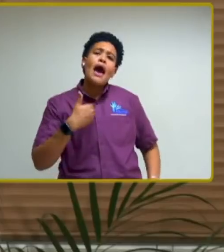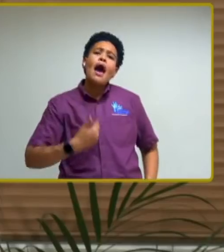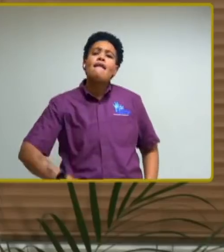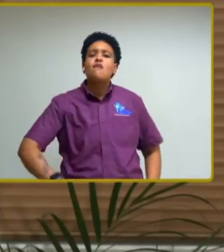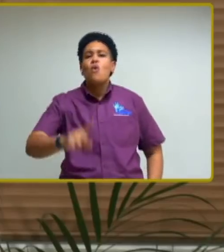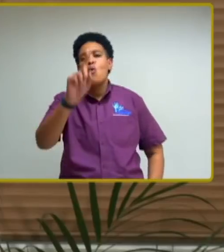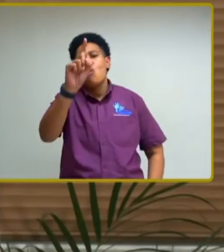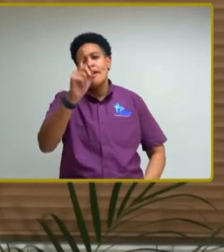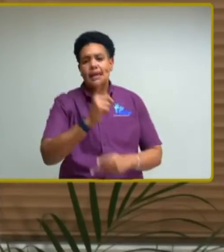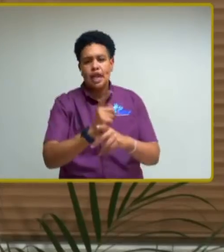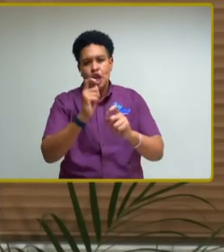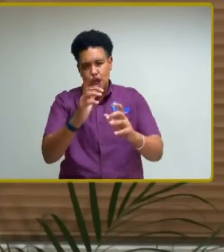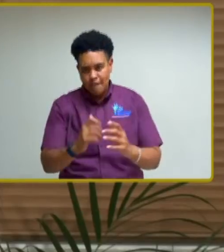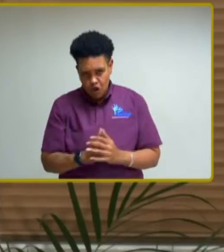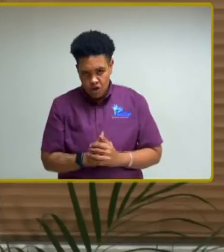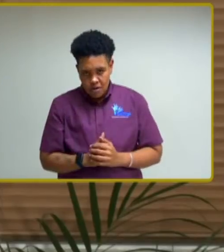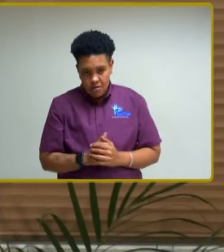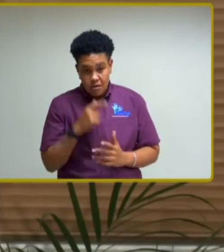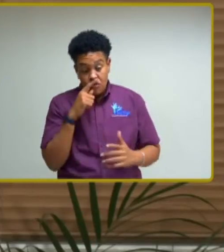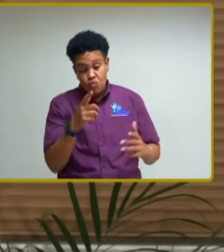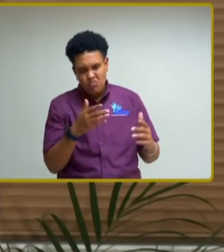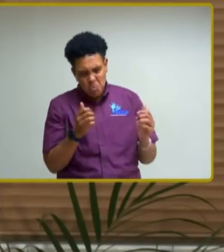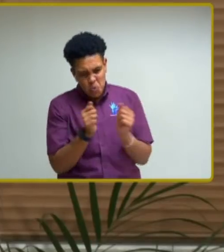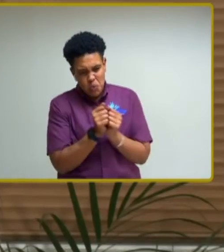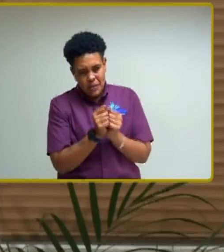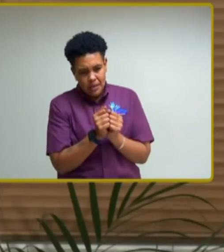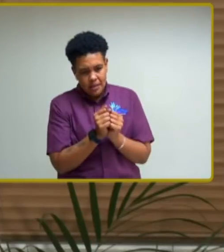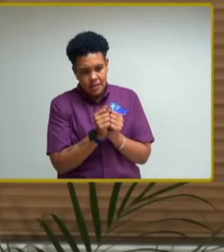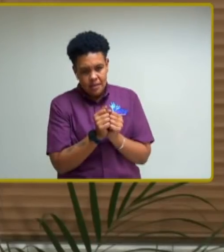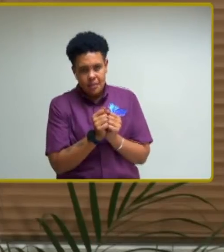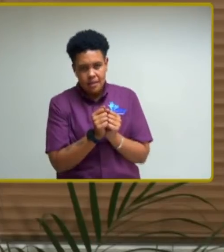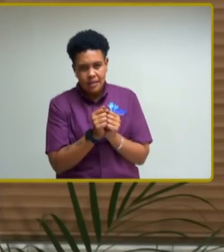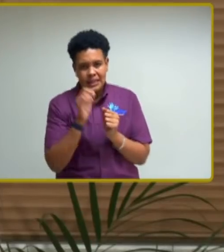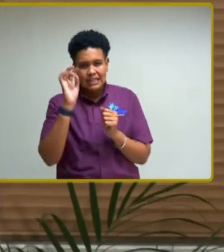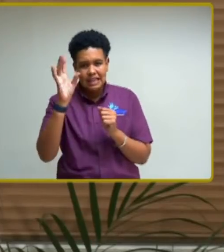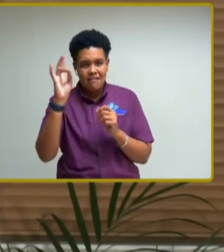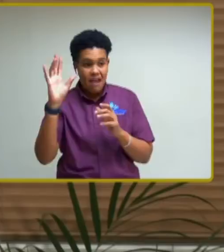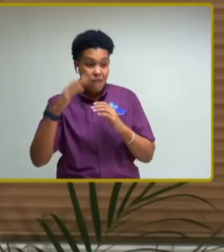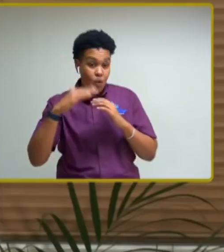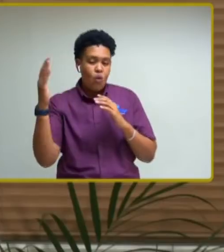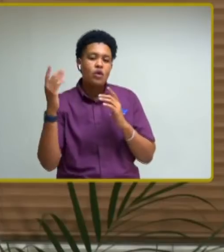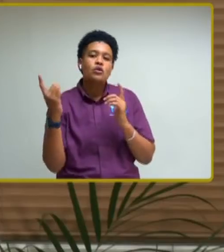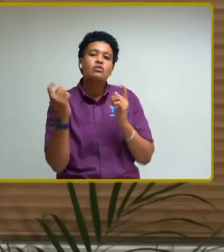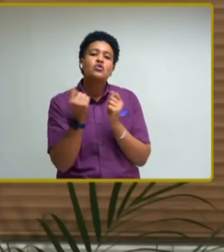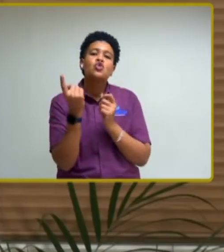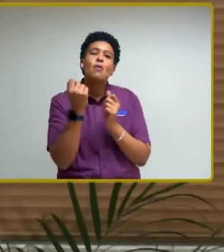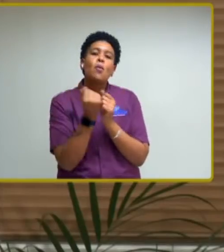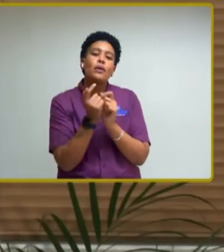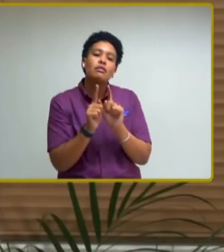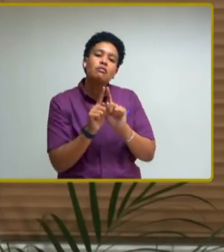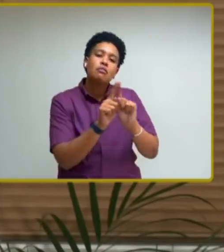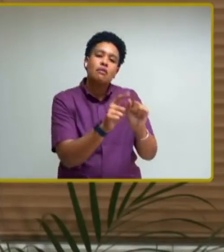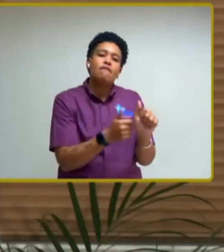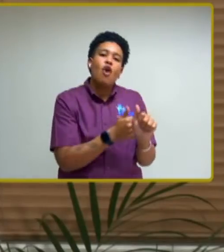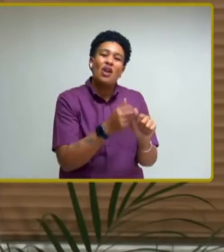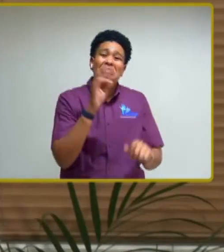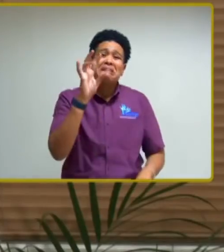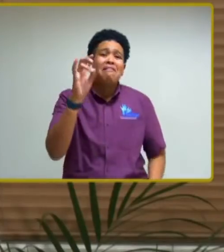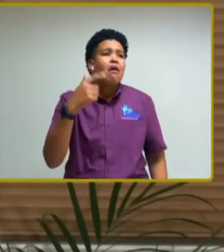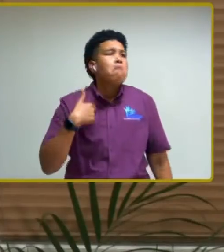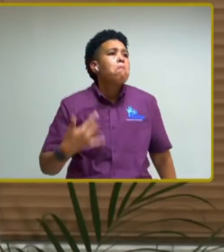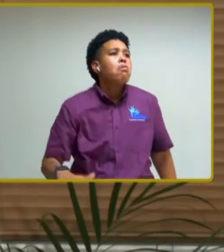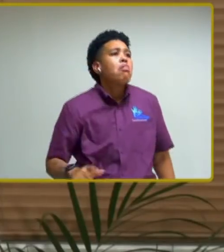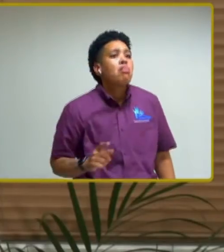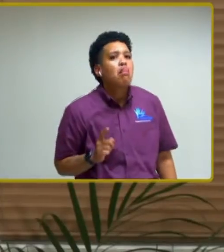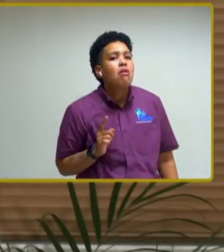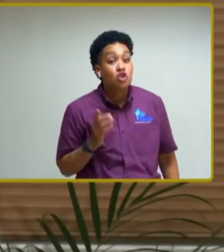one caregiver to accompany them. So we do appreciate that some persons at that age can go on their